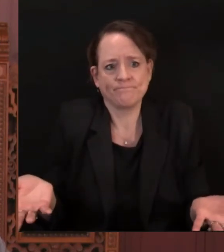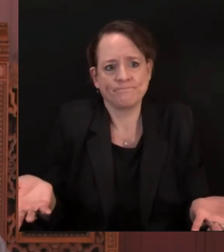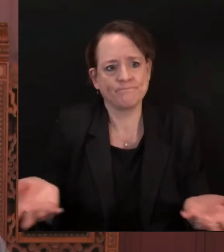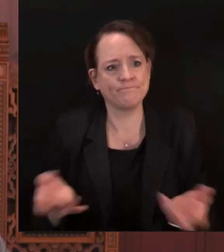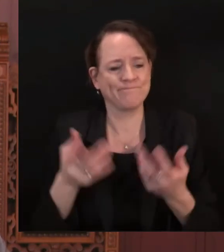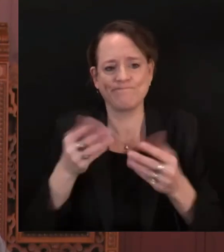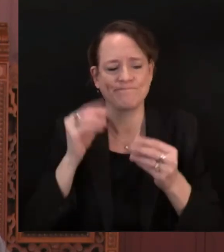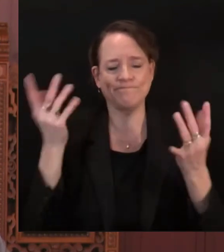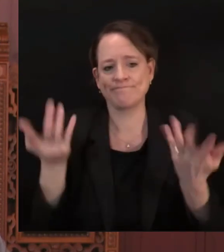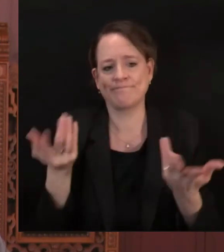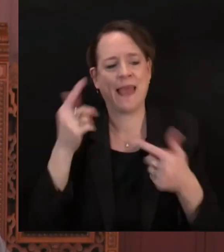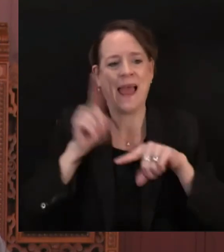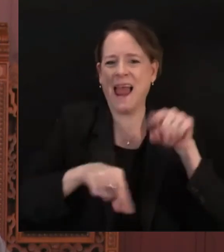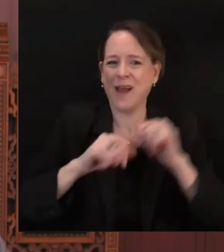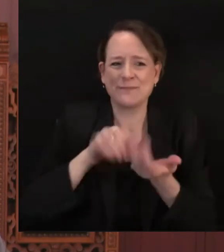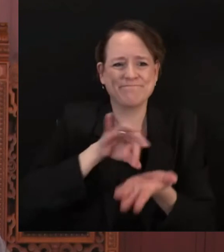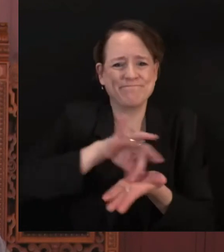do